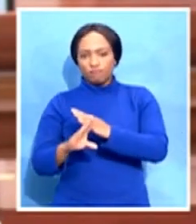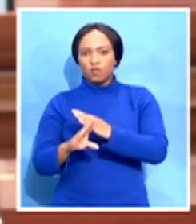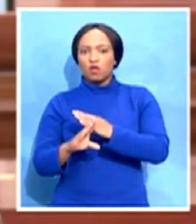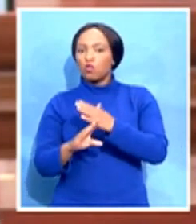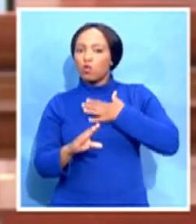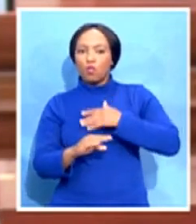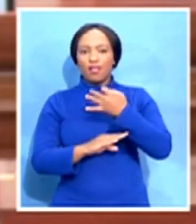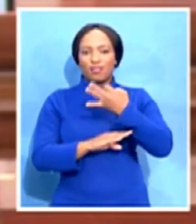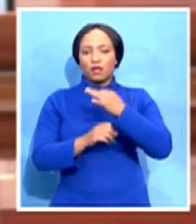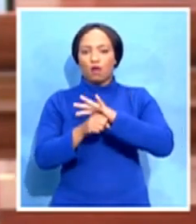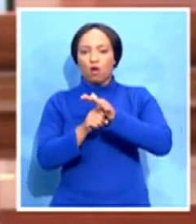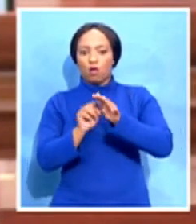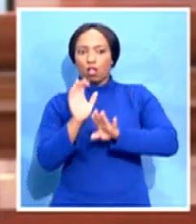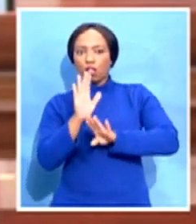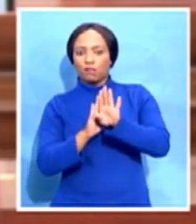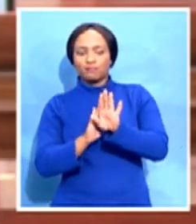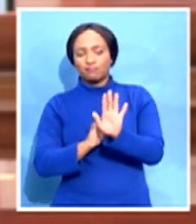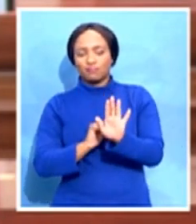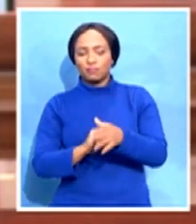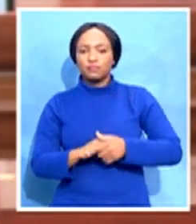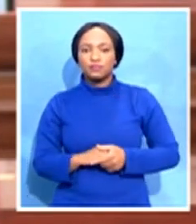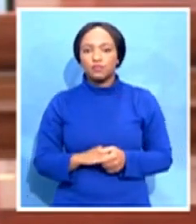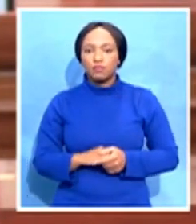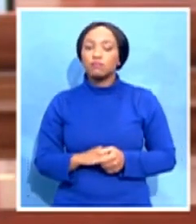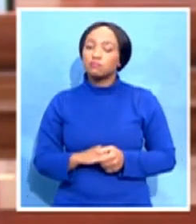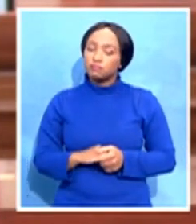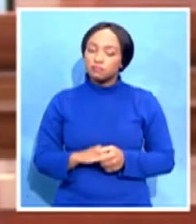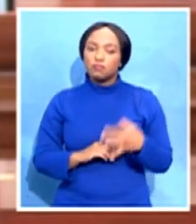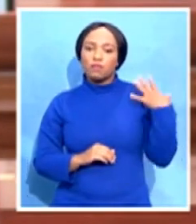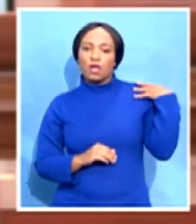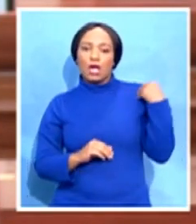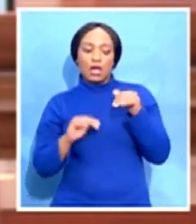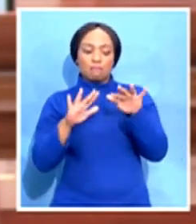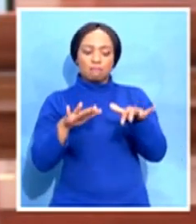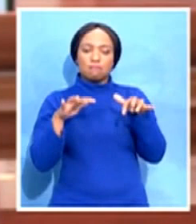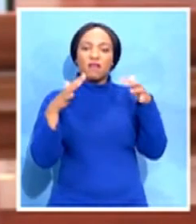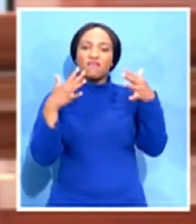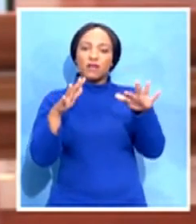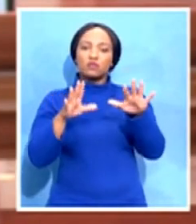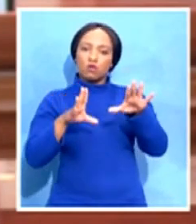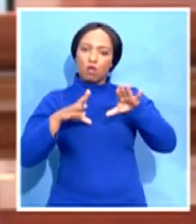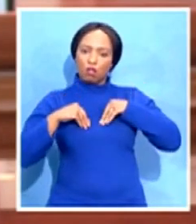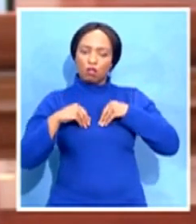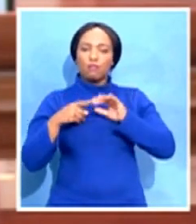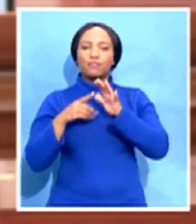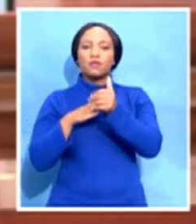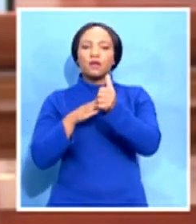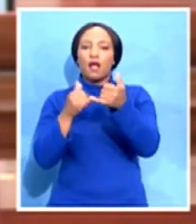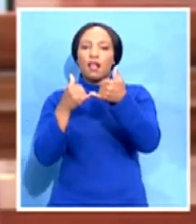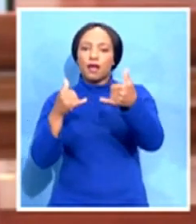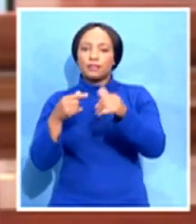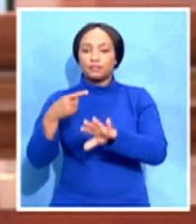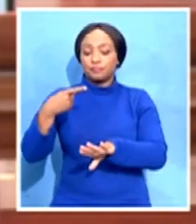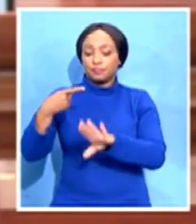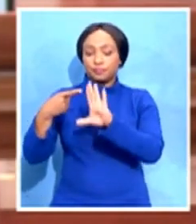regard, Cabinet endorsed the following key guidelines. A, that Zimbabwe's vaccination program,